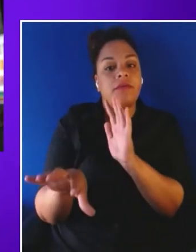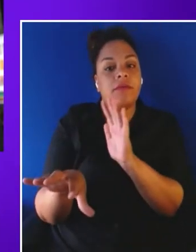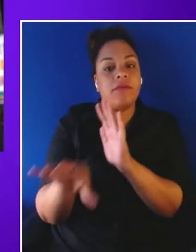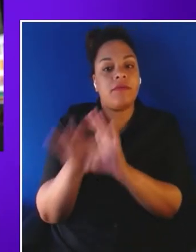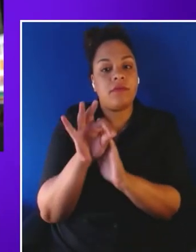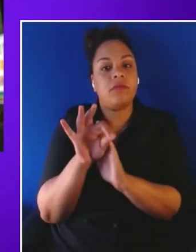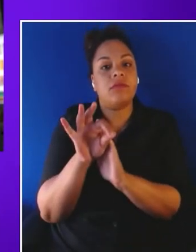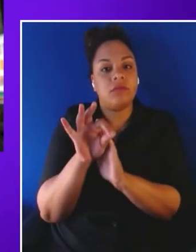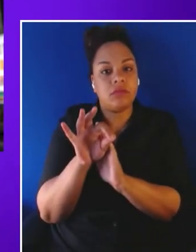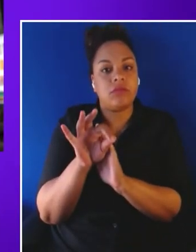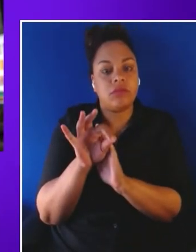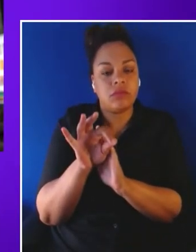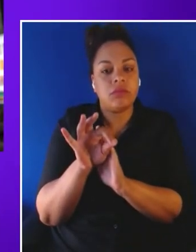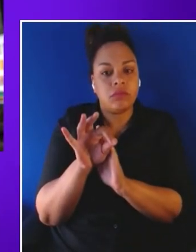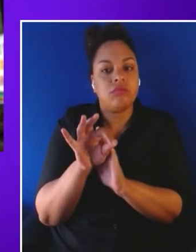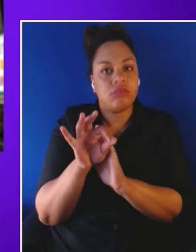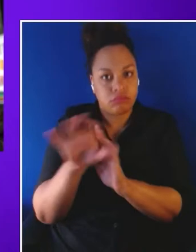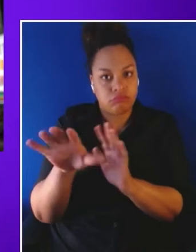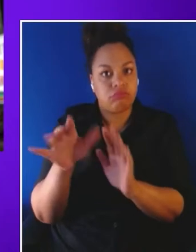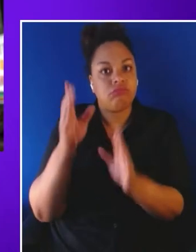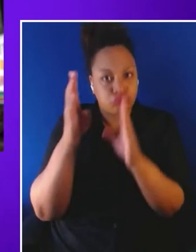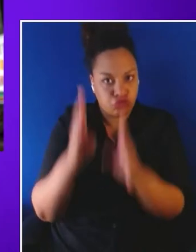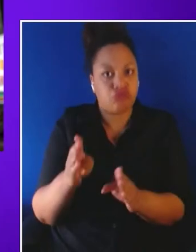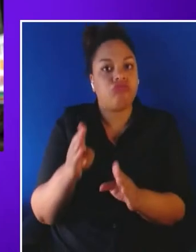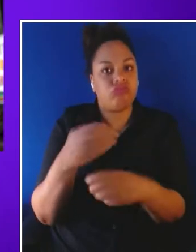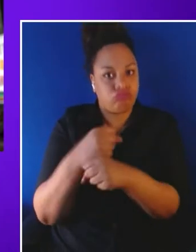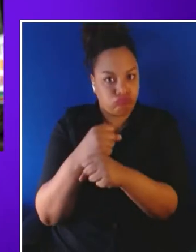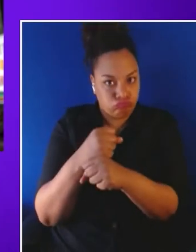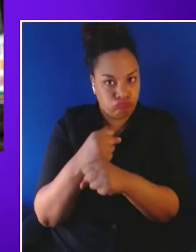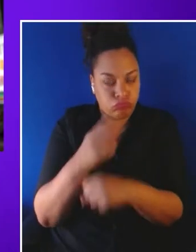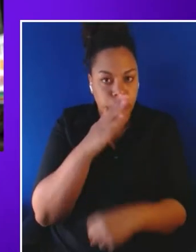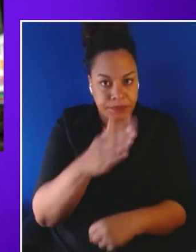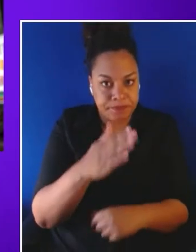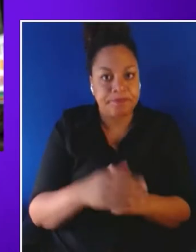co-produce this series. And